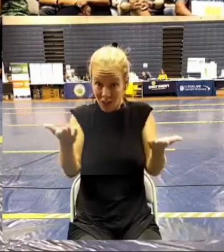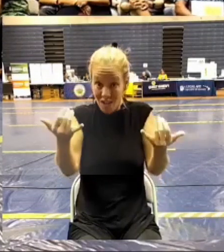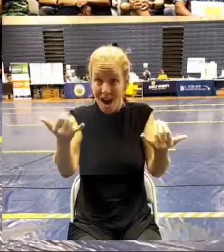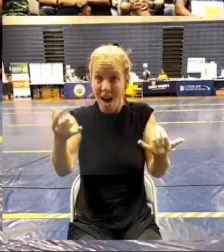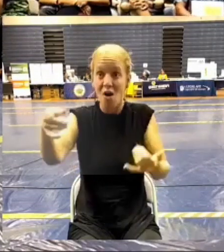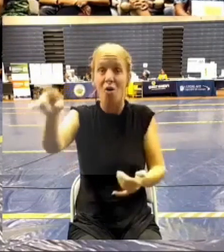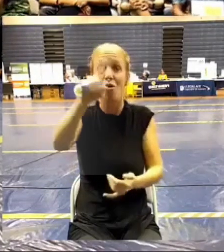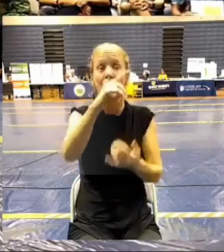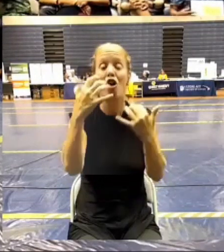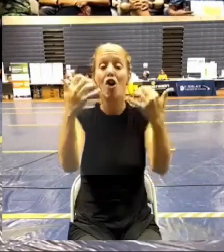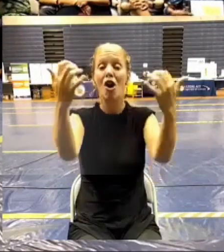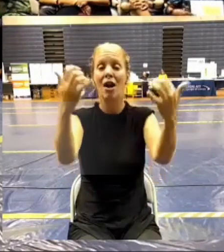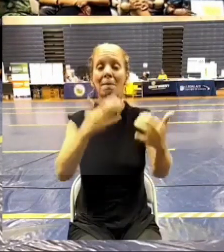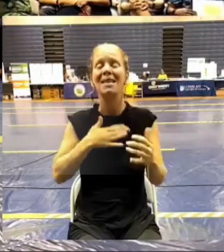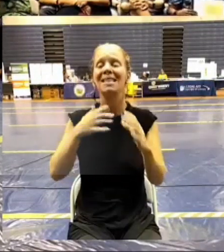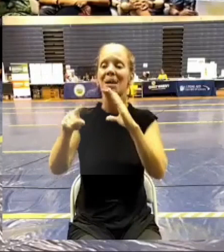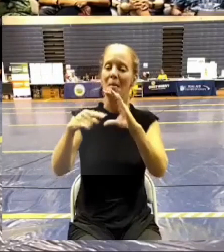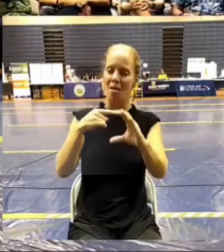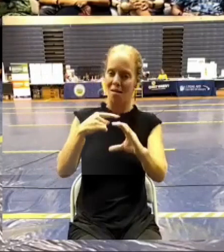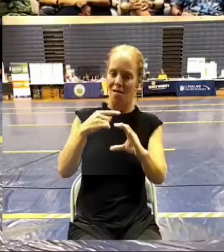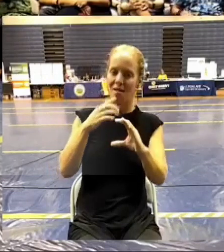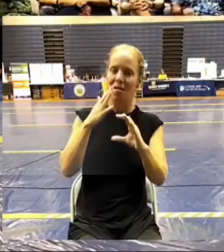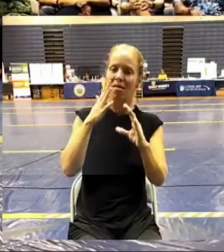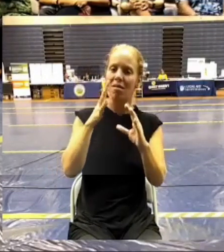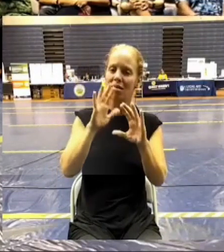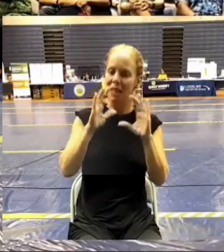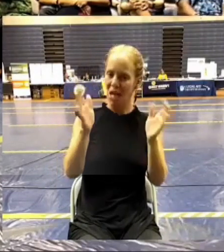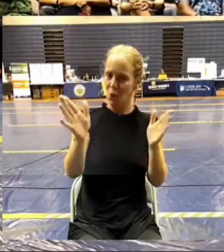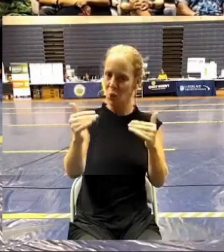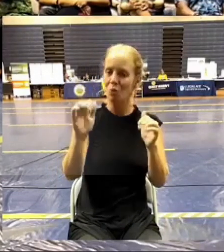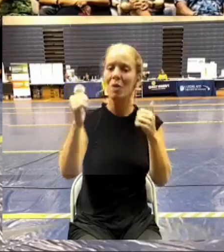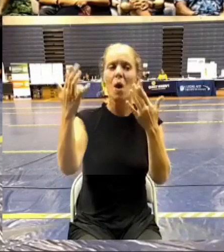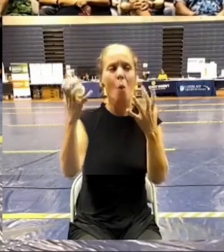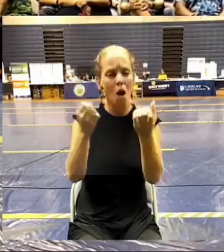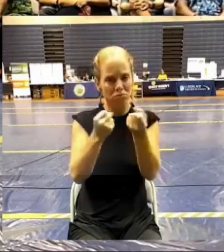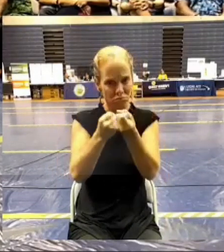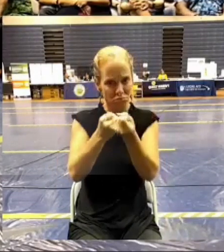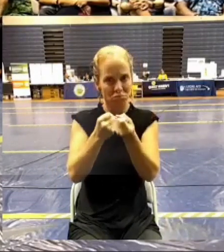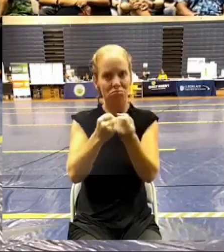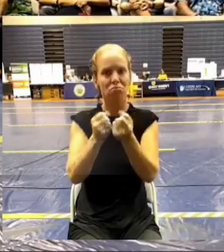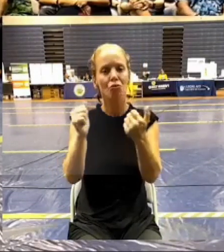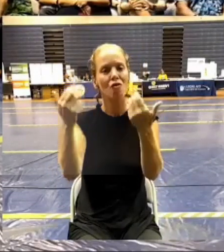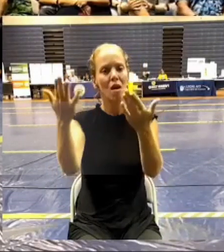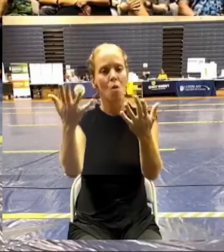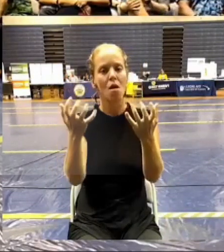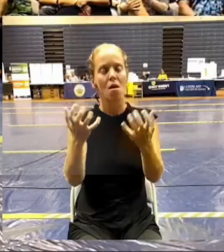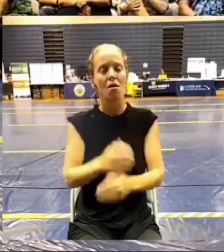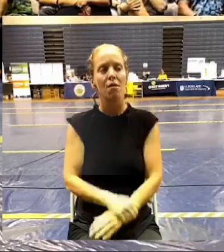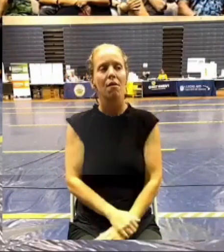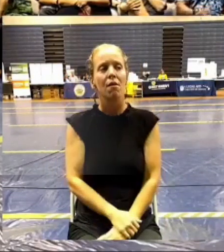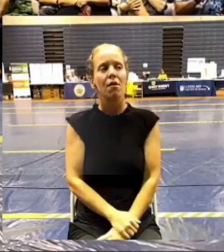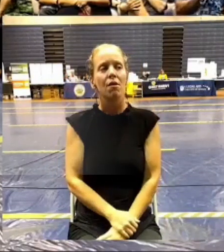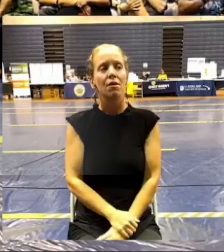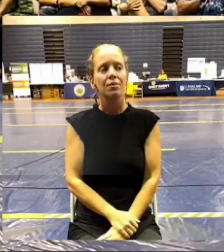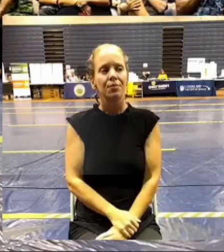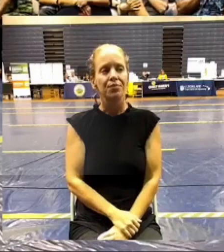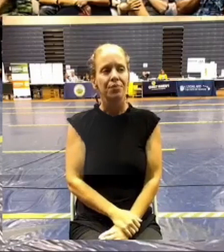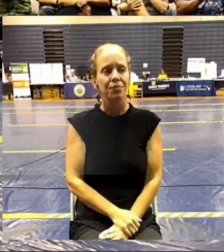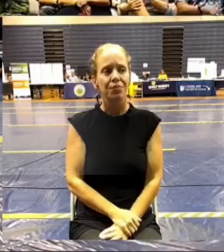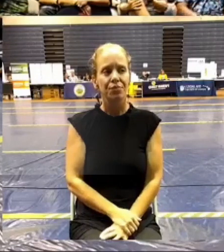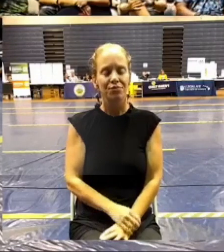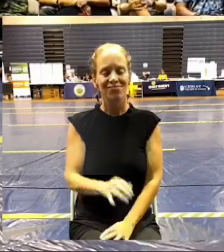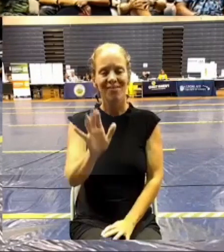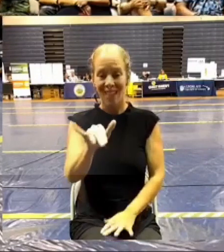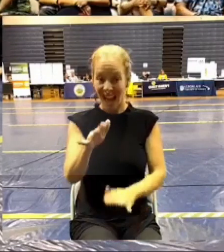supplies, send me an email. We can get you classroom supplies, okay? We're also helping out with of course, our